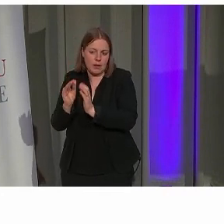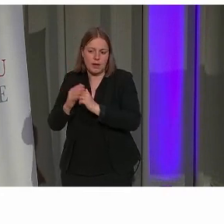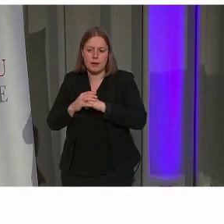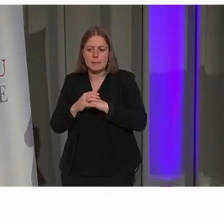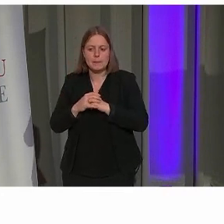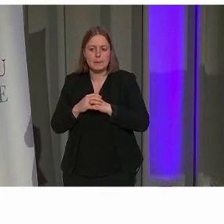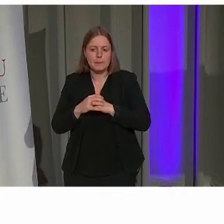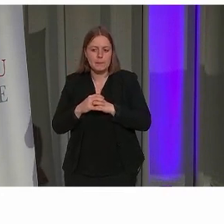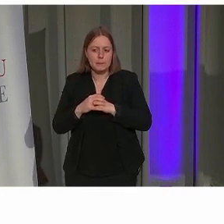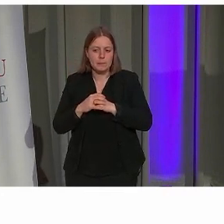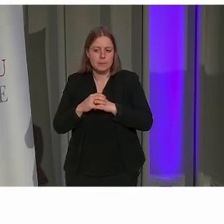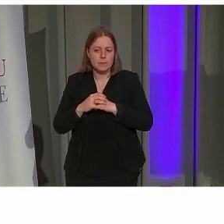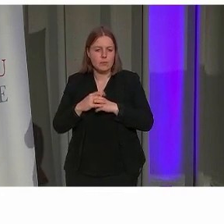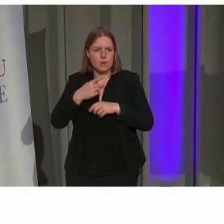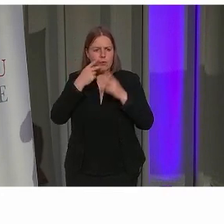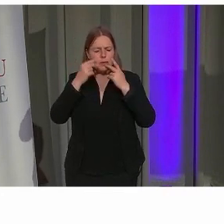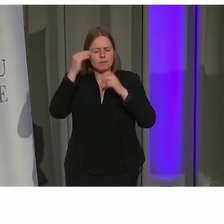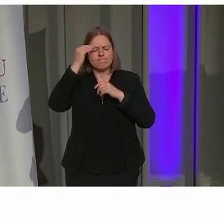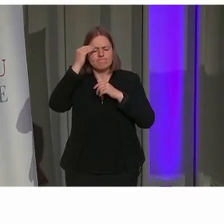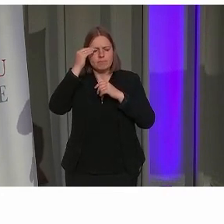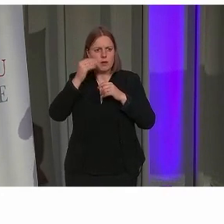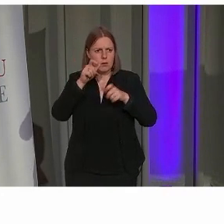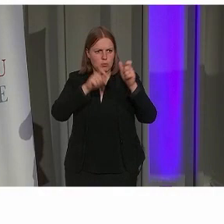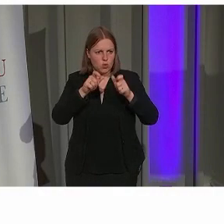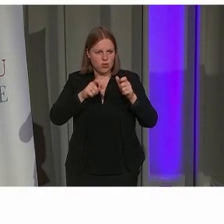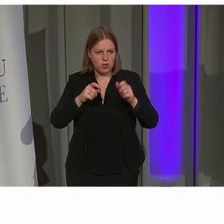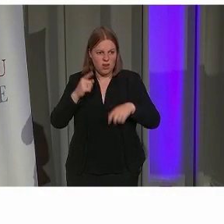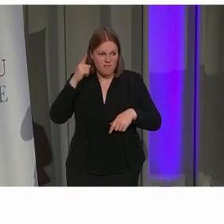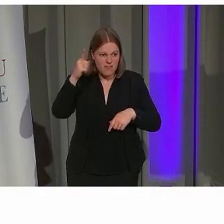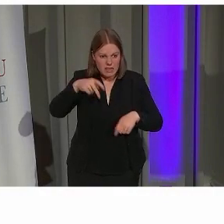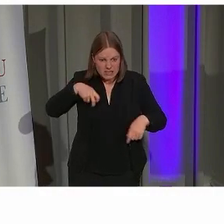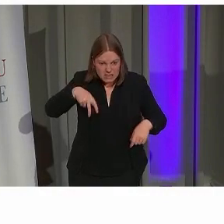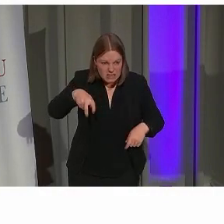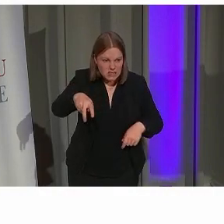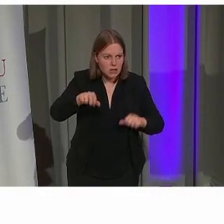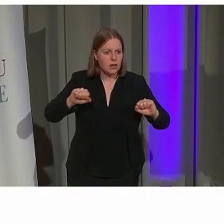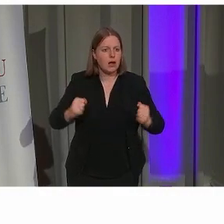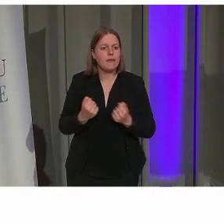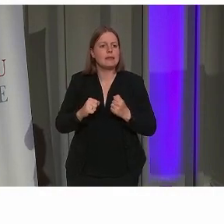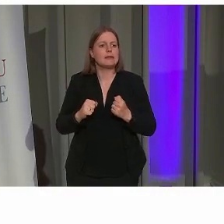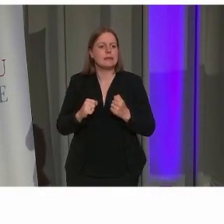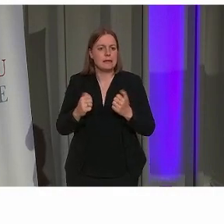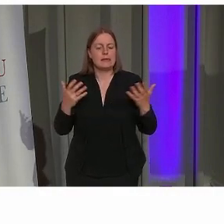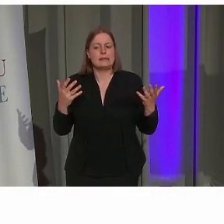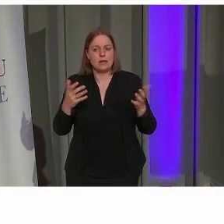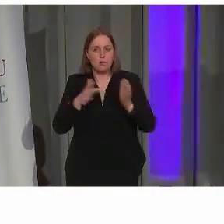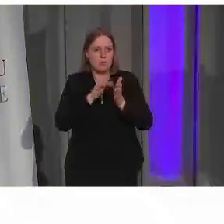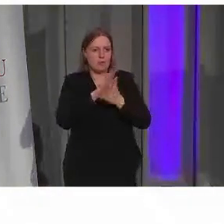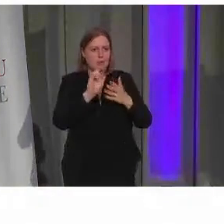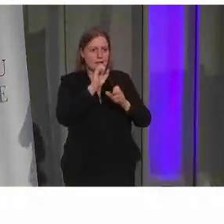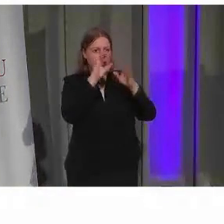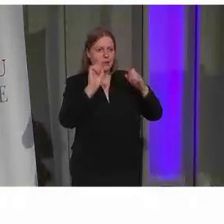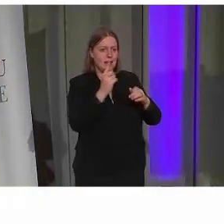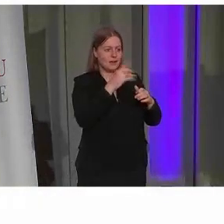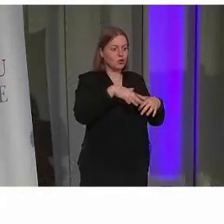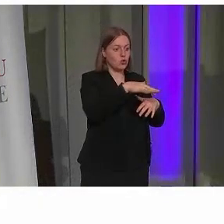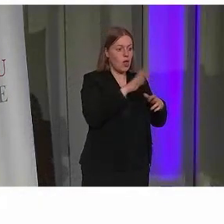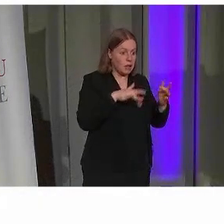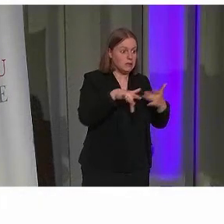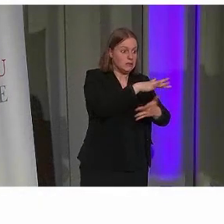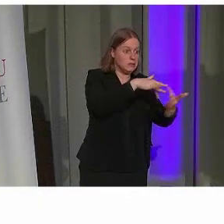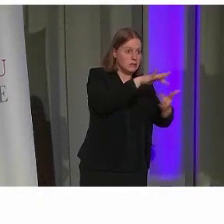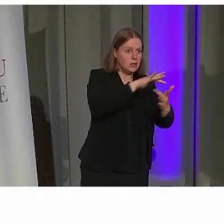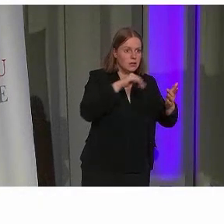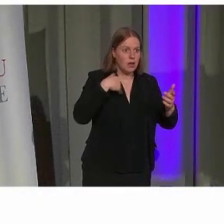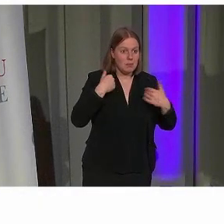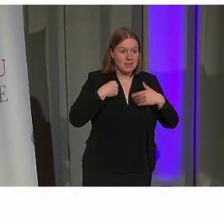thinking in people who cannot walk long distance, because between the first zone and the second zone,